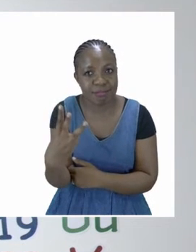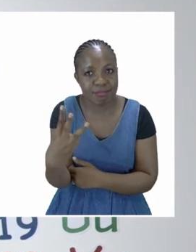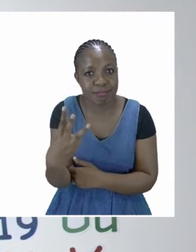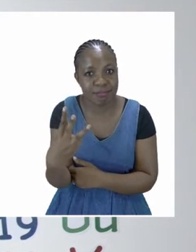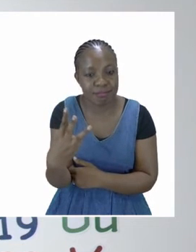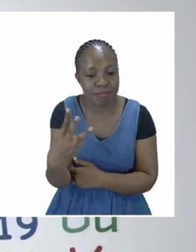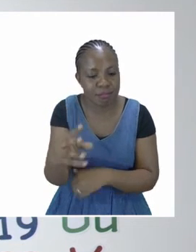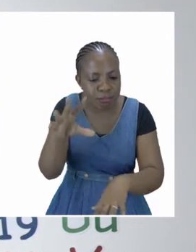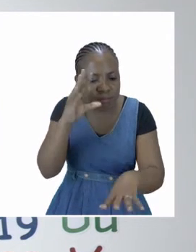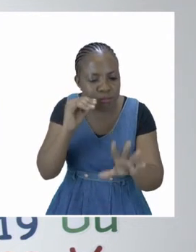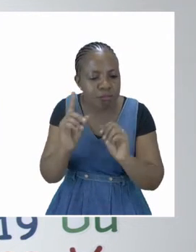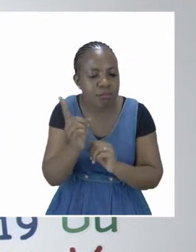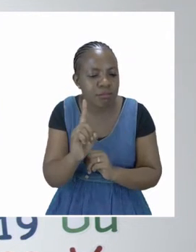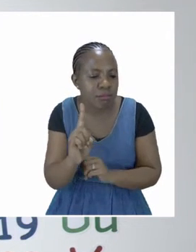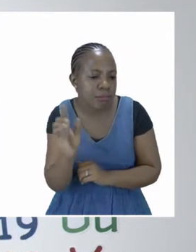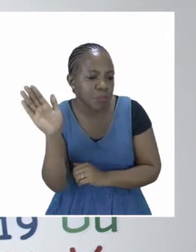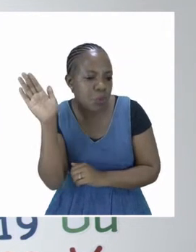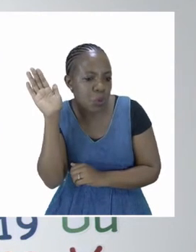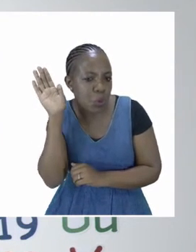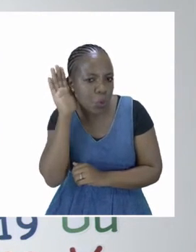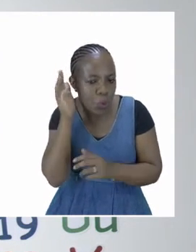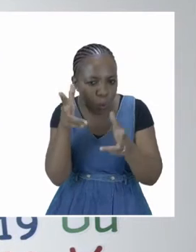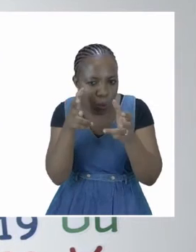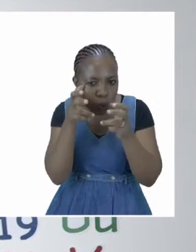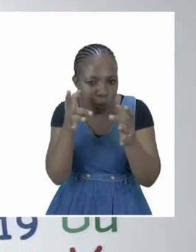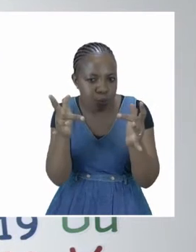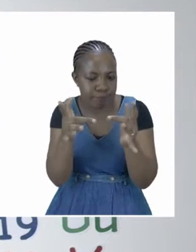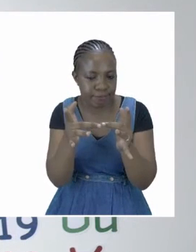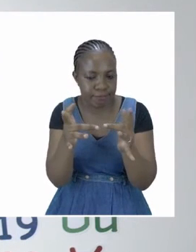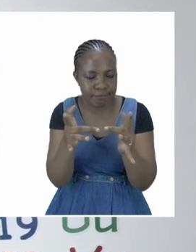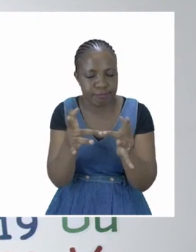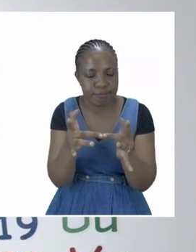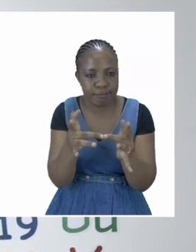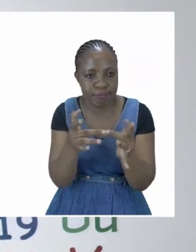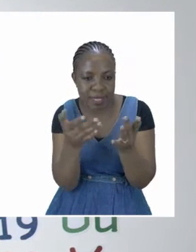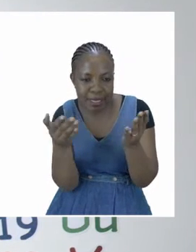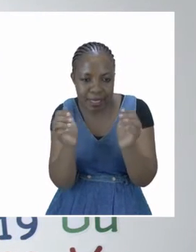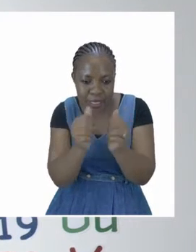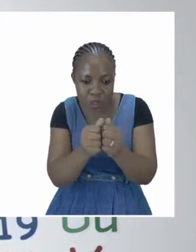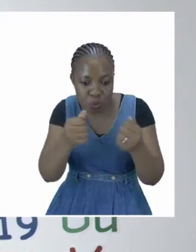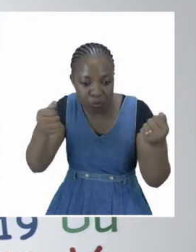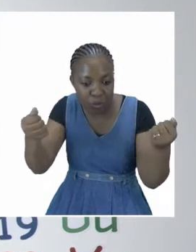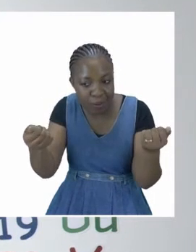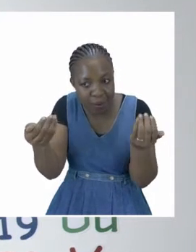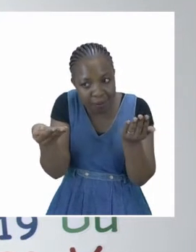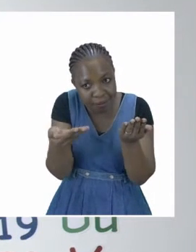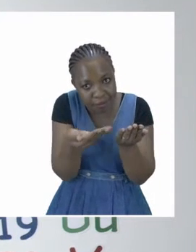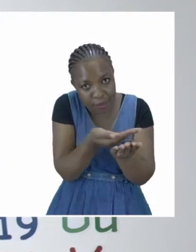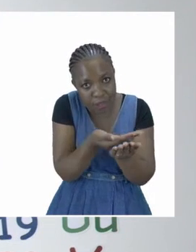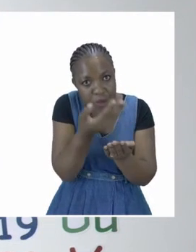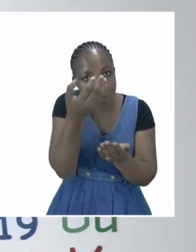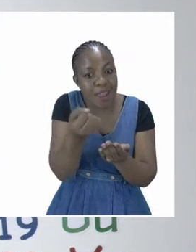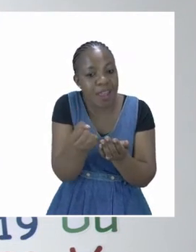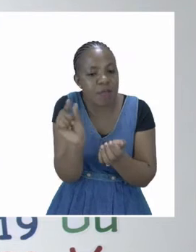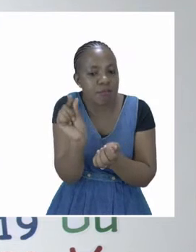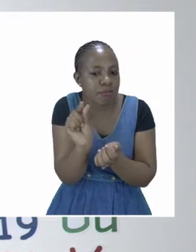for listening or watching online. Inside the newspapers, there's an insert of the